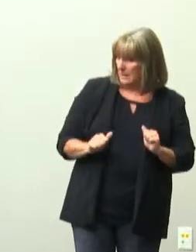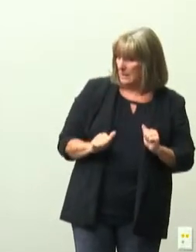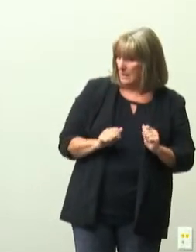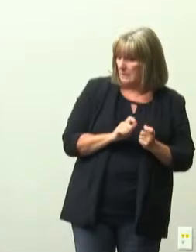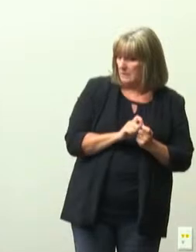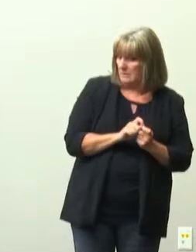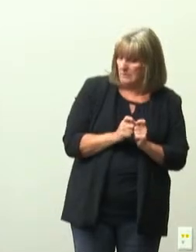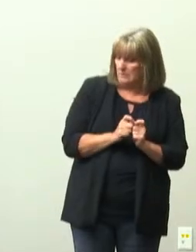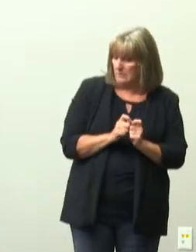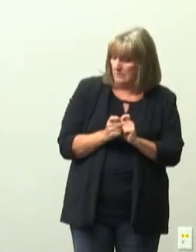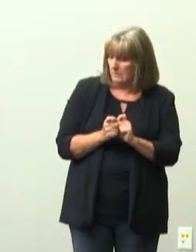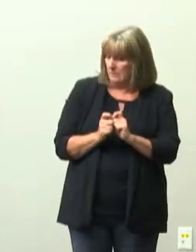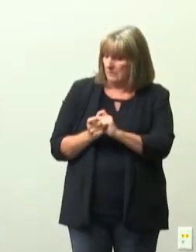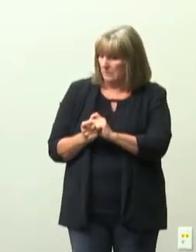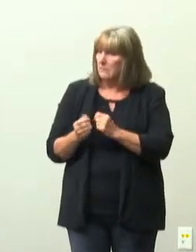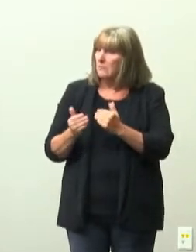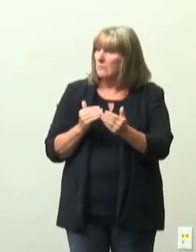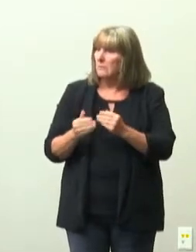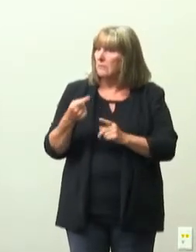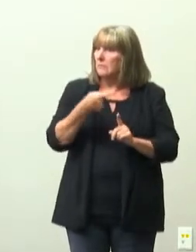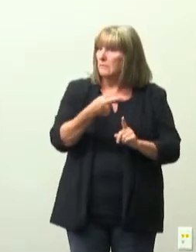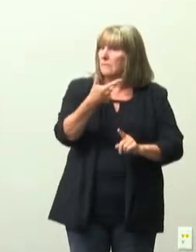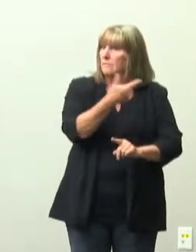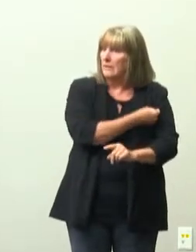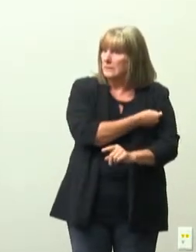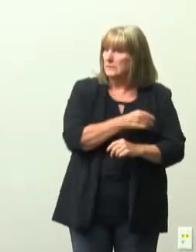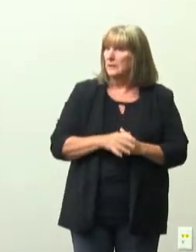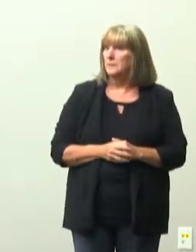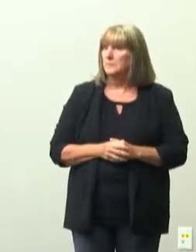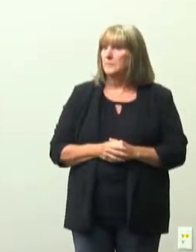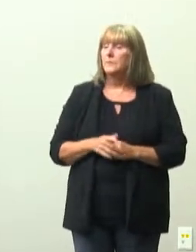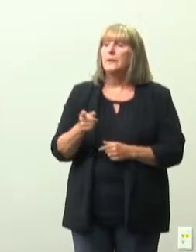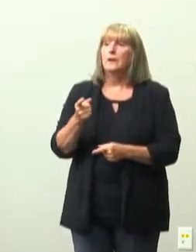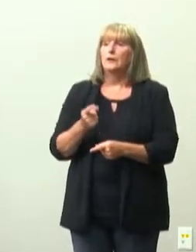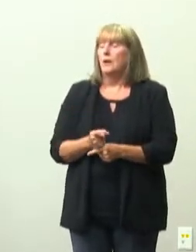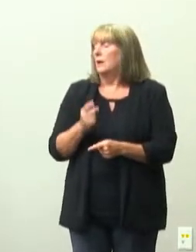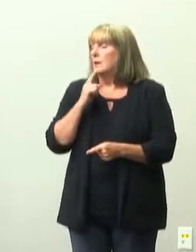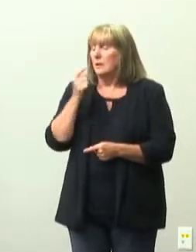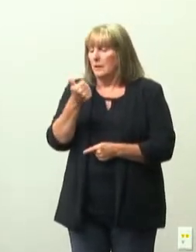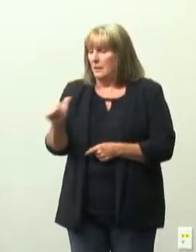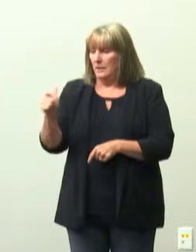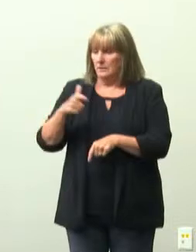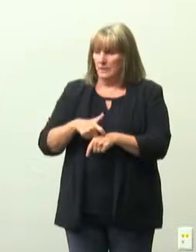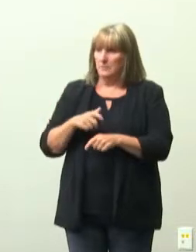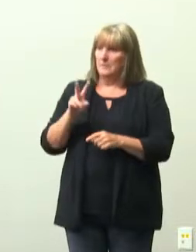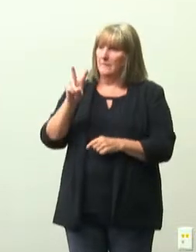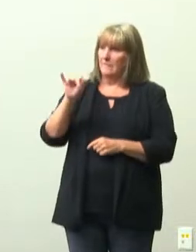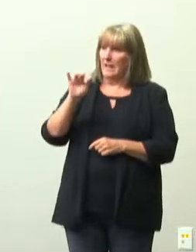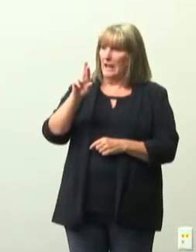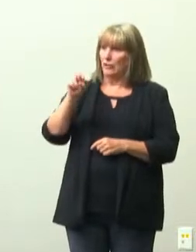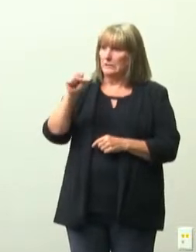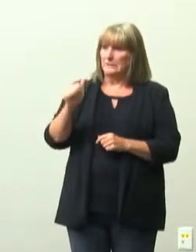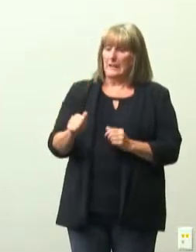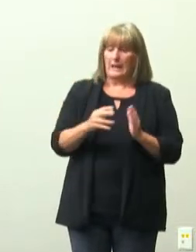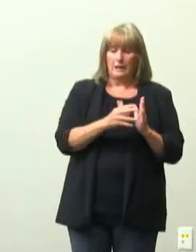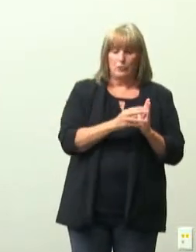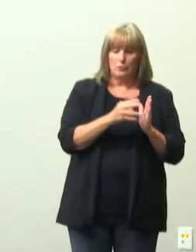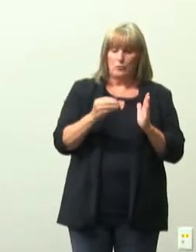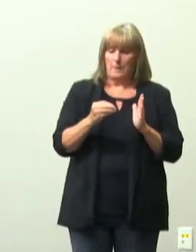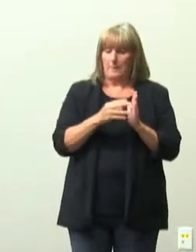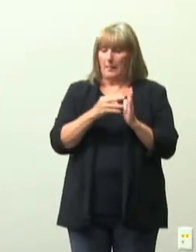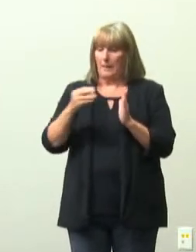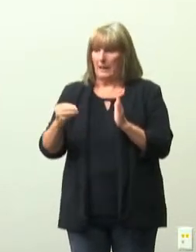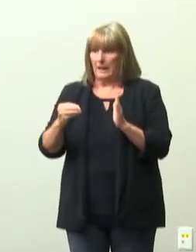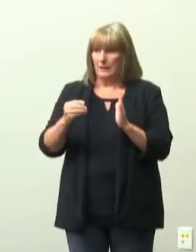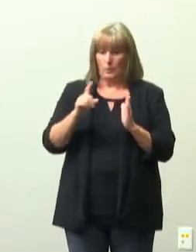happen even if people are vaccinated? Correct. I mean, anytime a virus can replicate, it can mutate, but